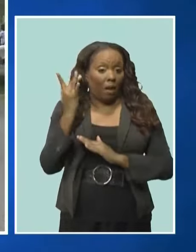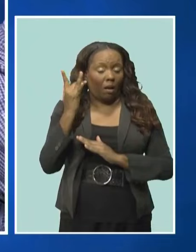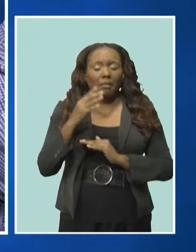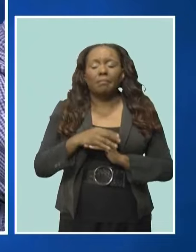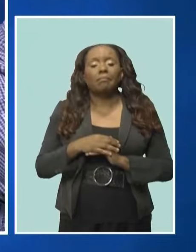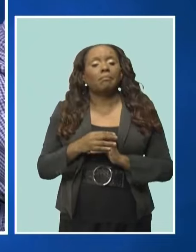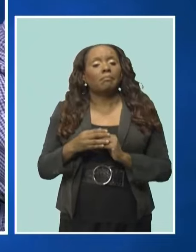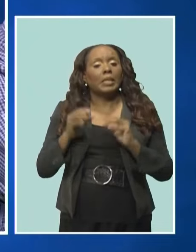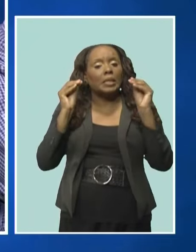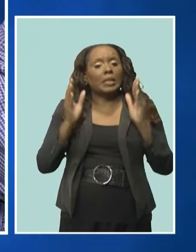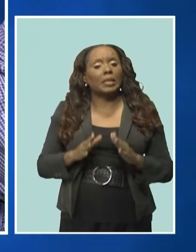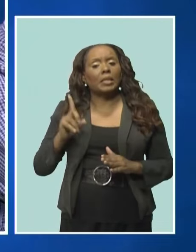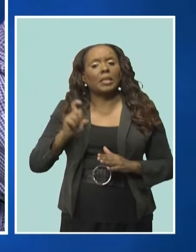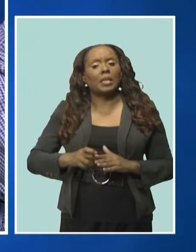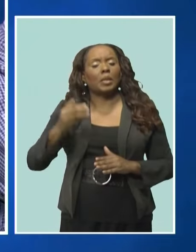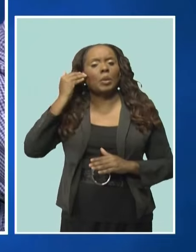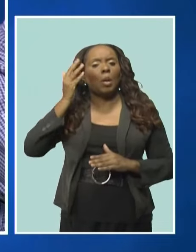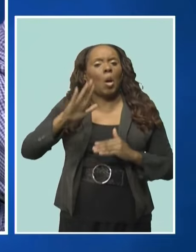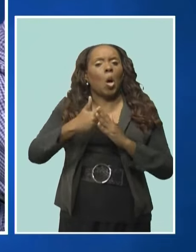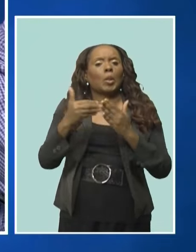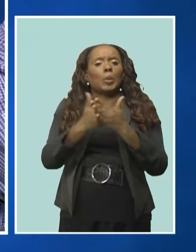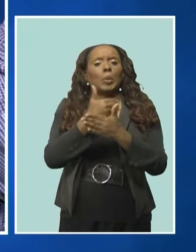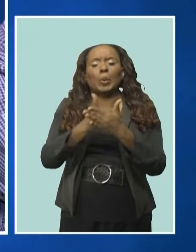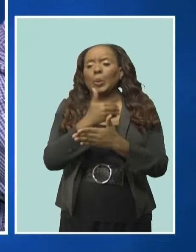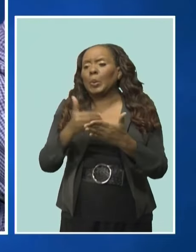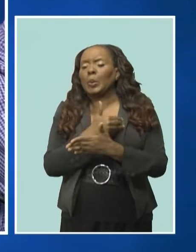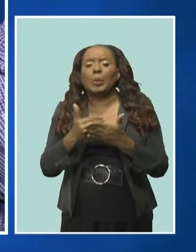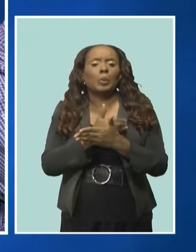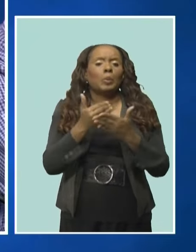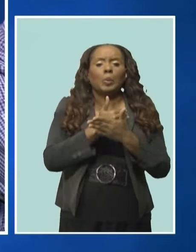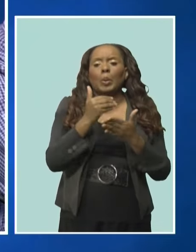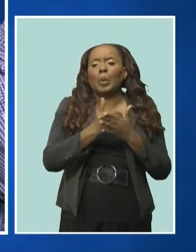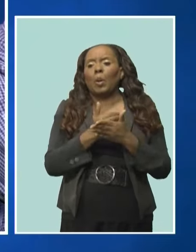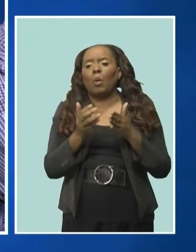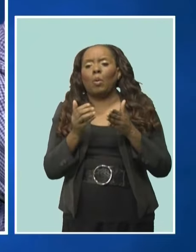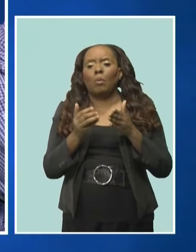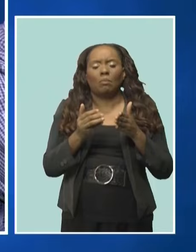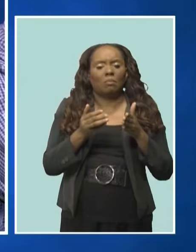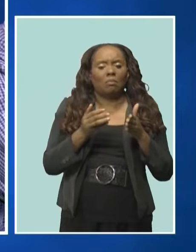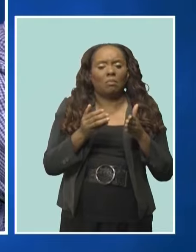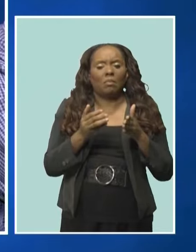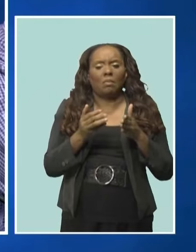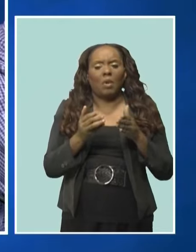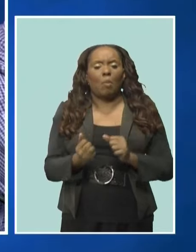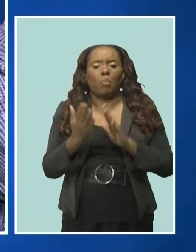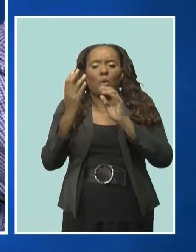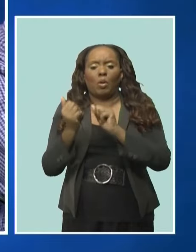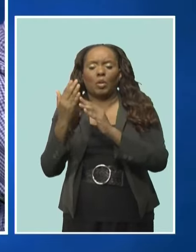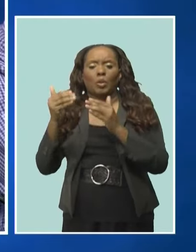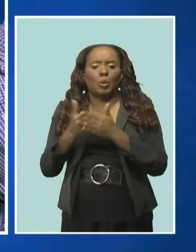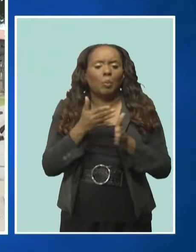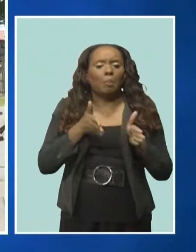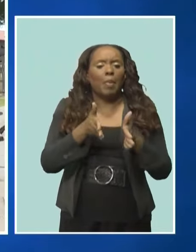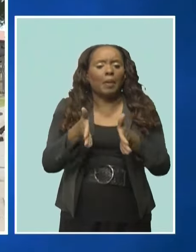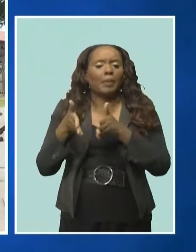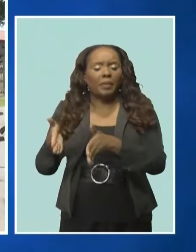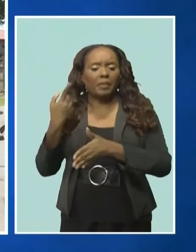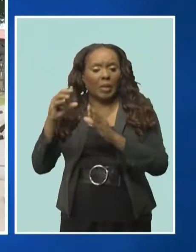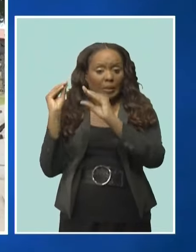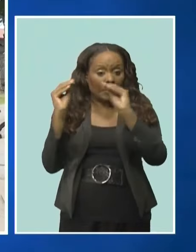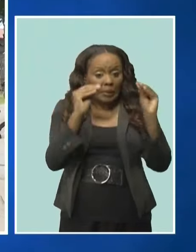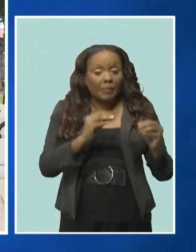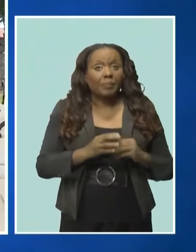the cutting edge of what it will take to move our children through this system. Additionally, the